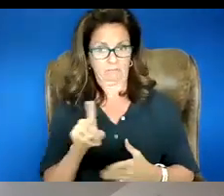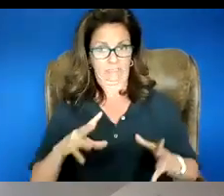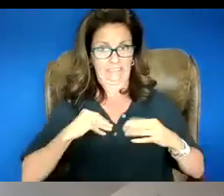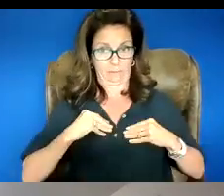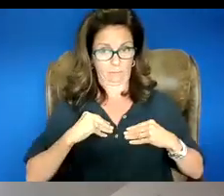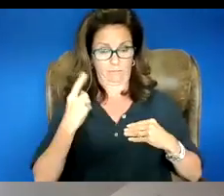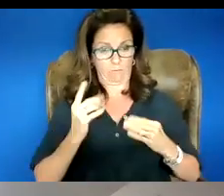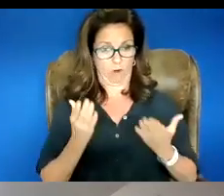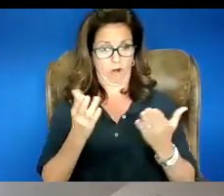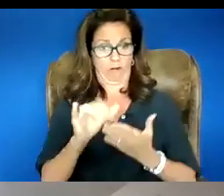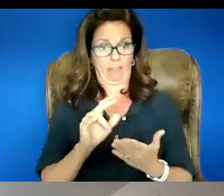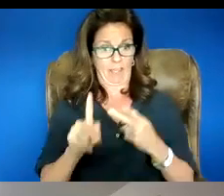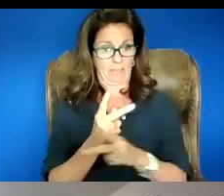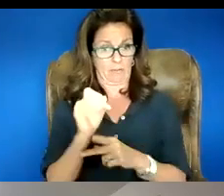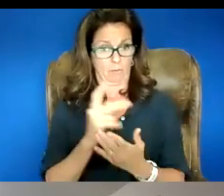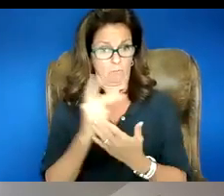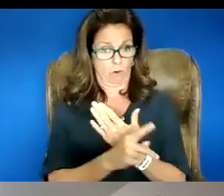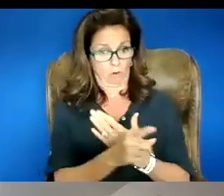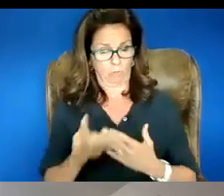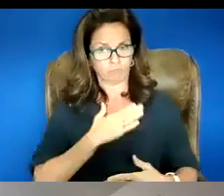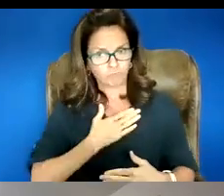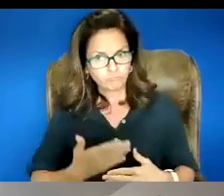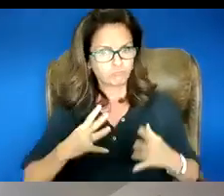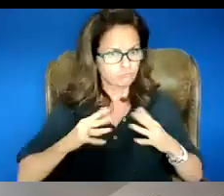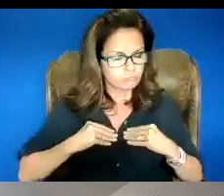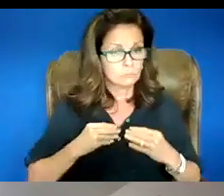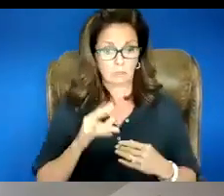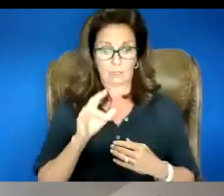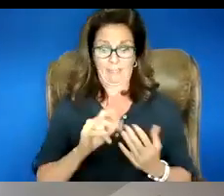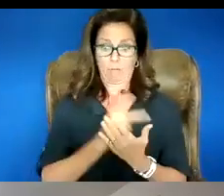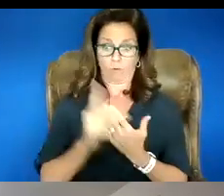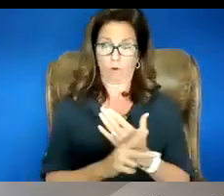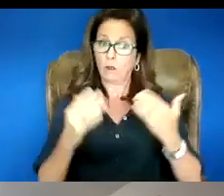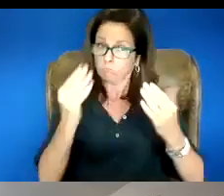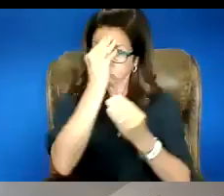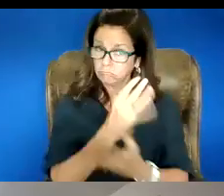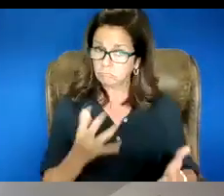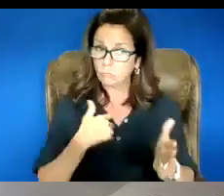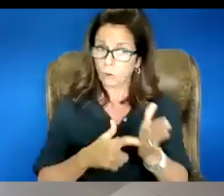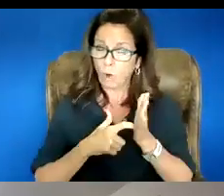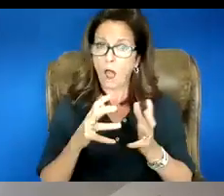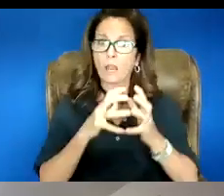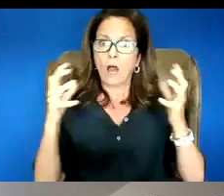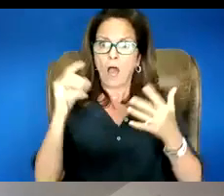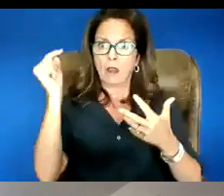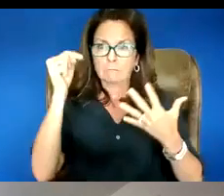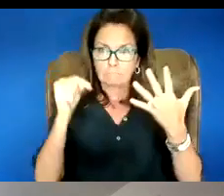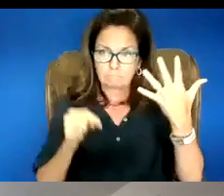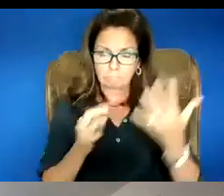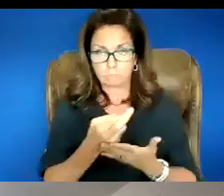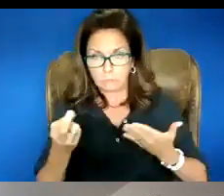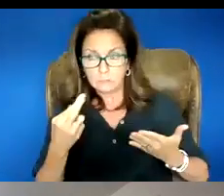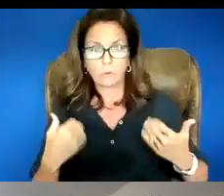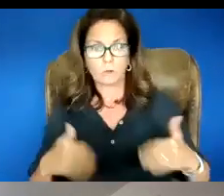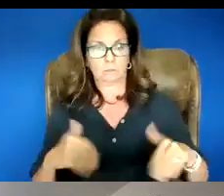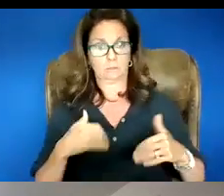this. It's a program that does take a lot of resources, and the state was willing to